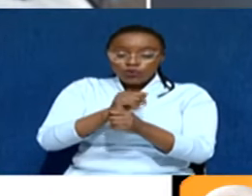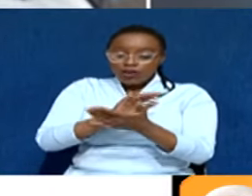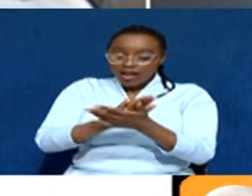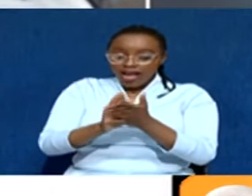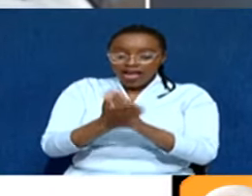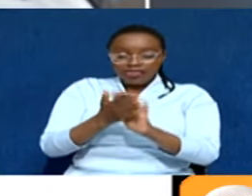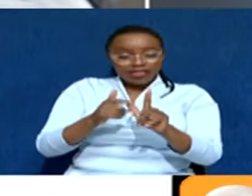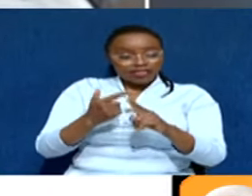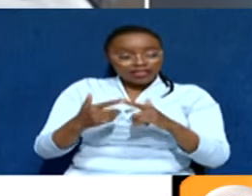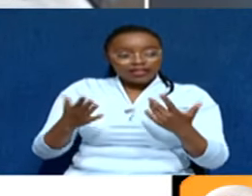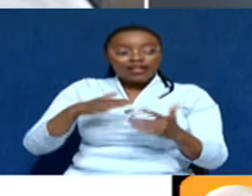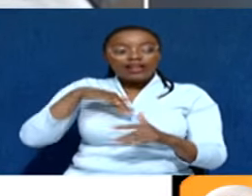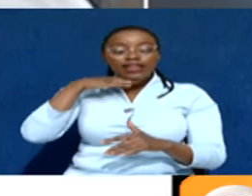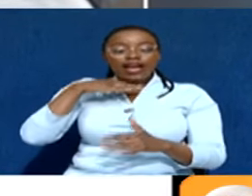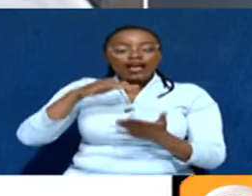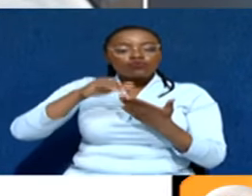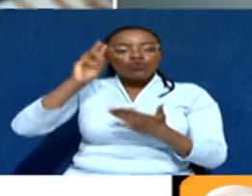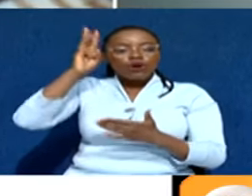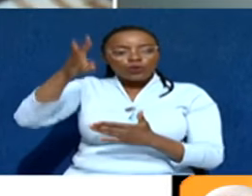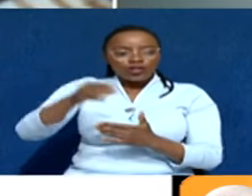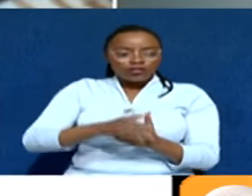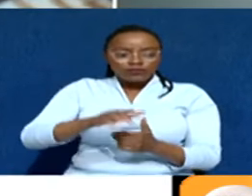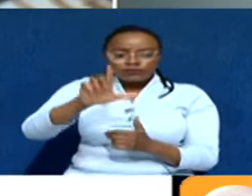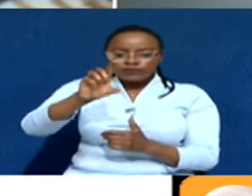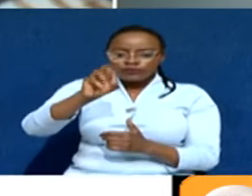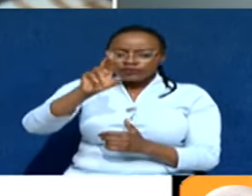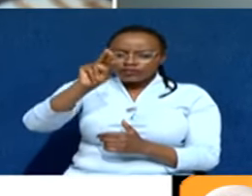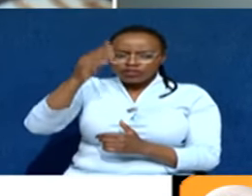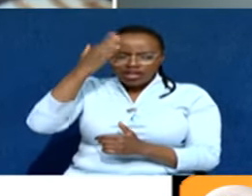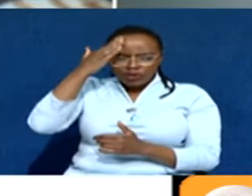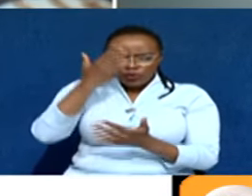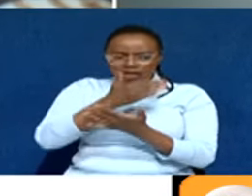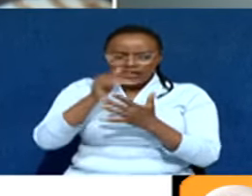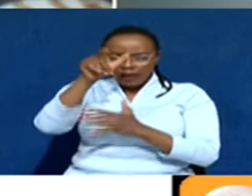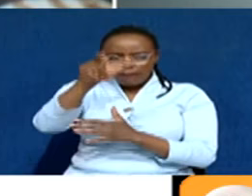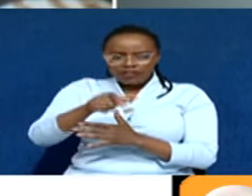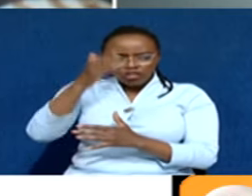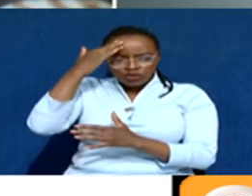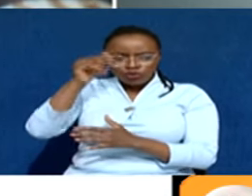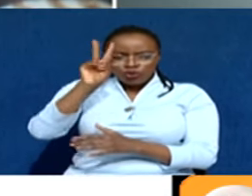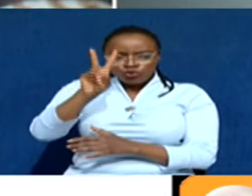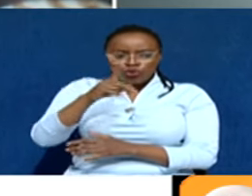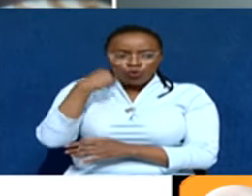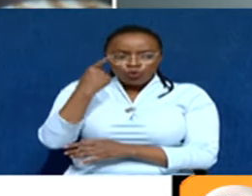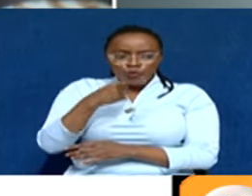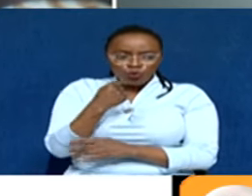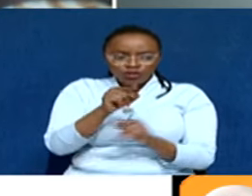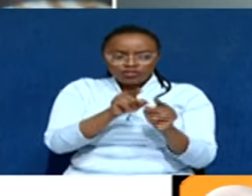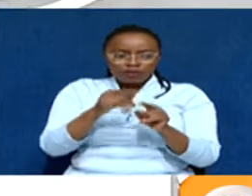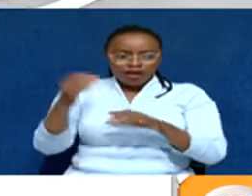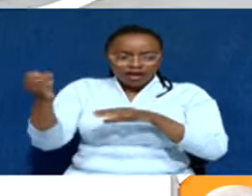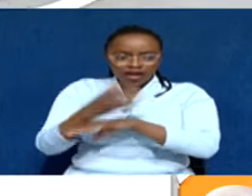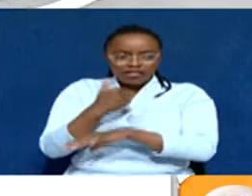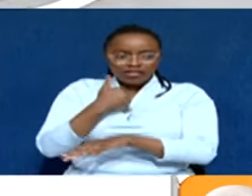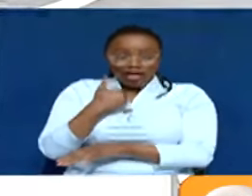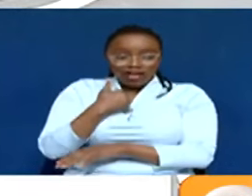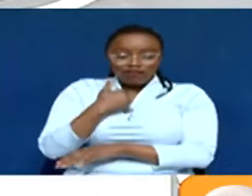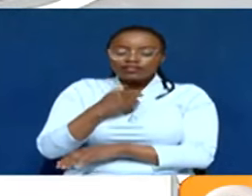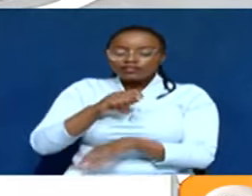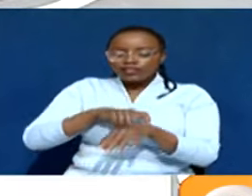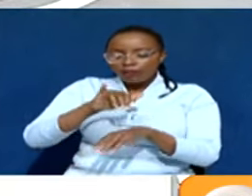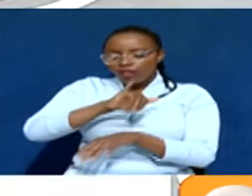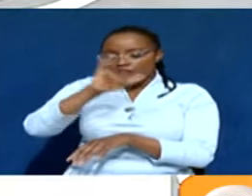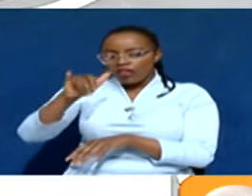anything, they are going to die more. Lorna, did you know anyone who died, Kenyans? Yeah, I know of two. Yeah. One of them, she had cancer, but she died back